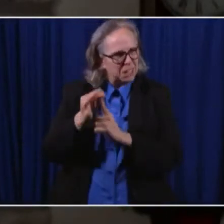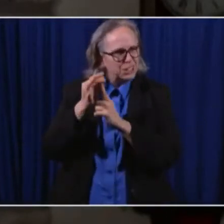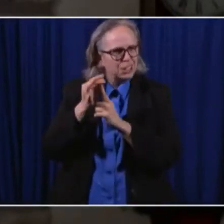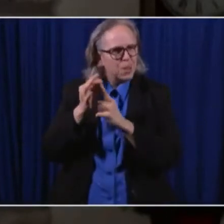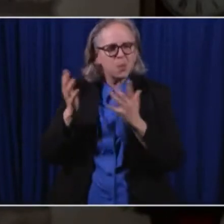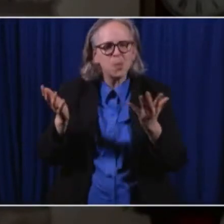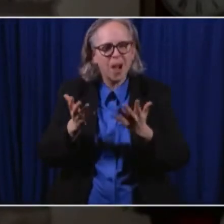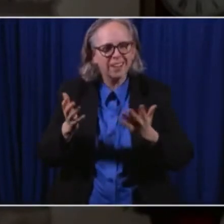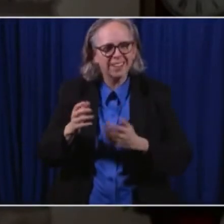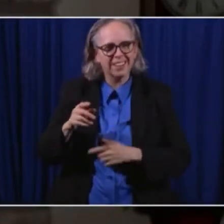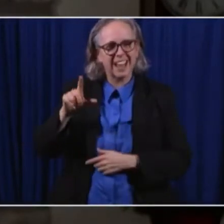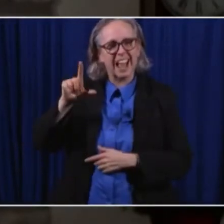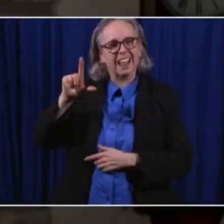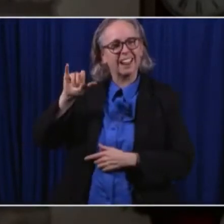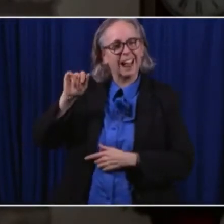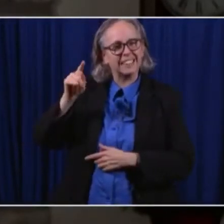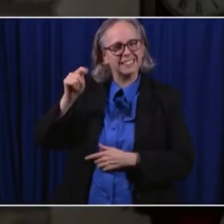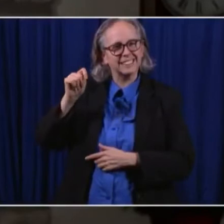this